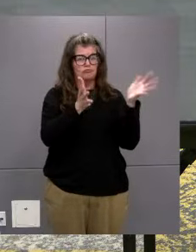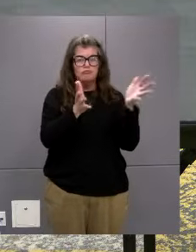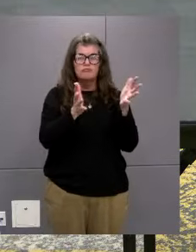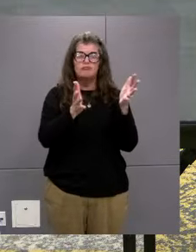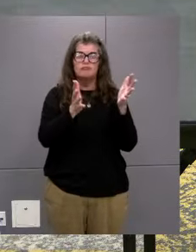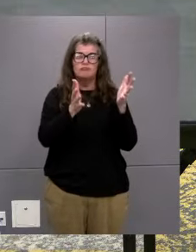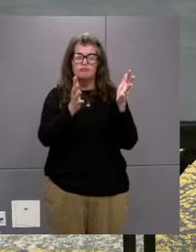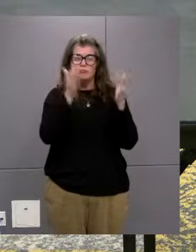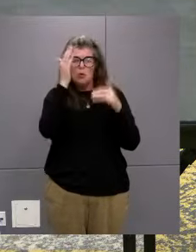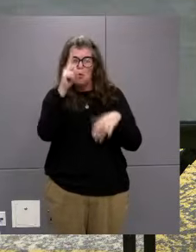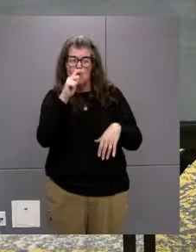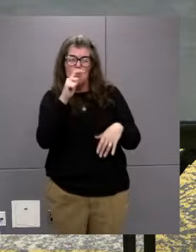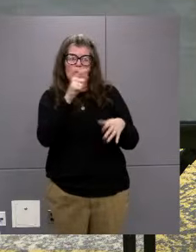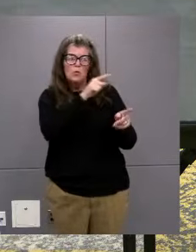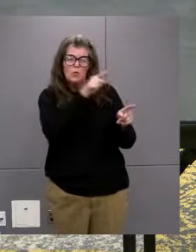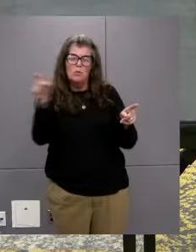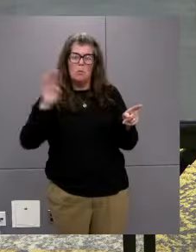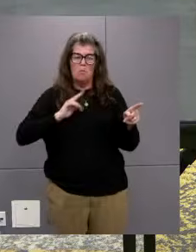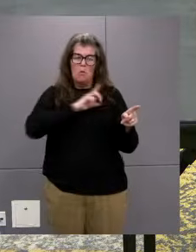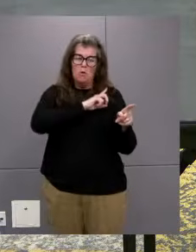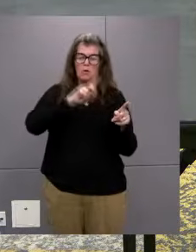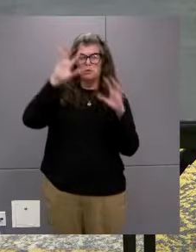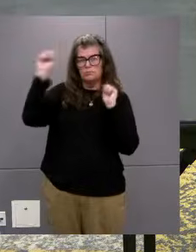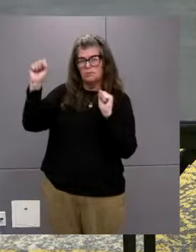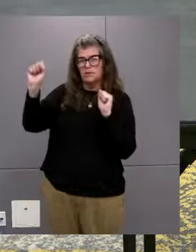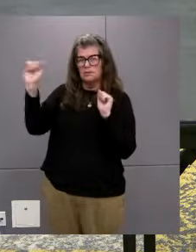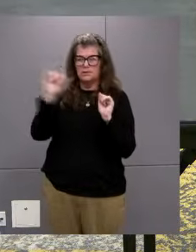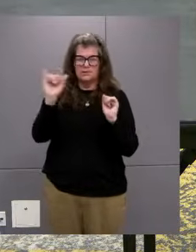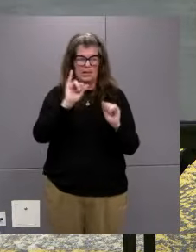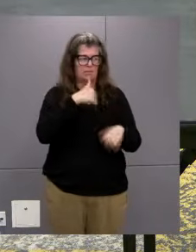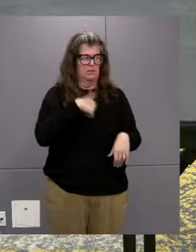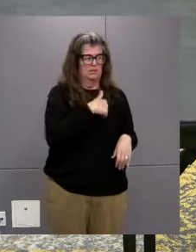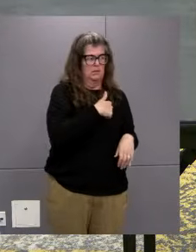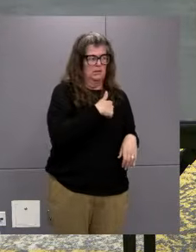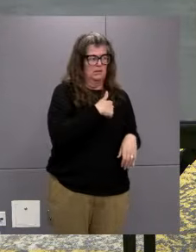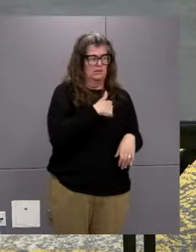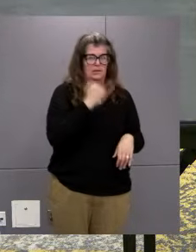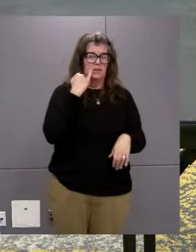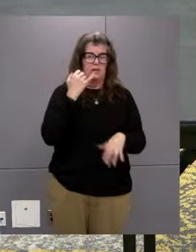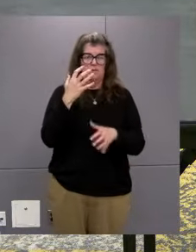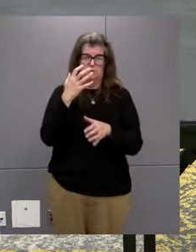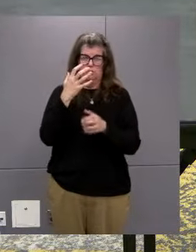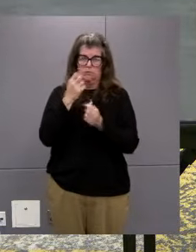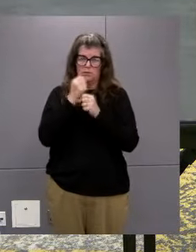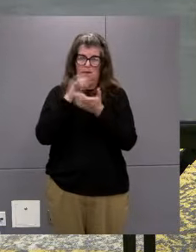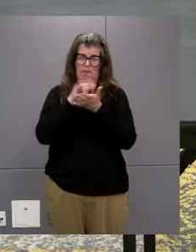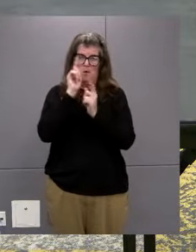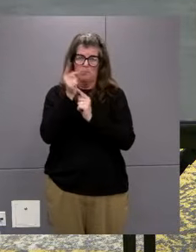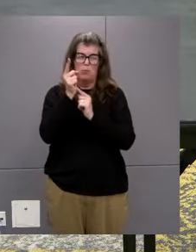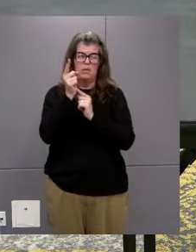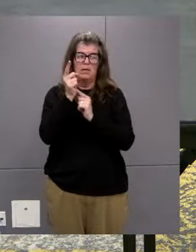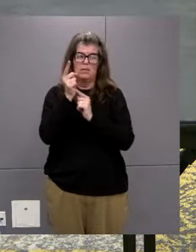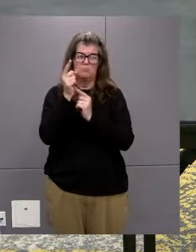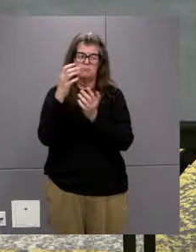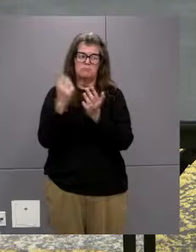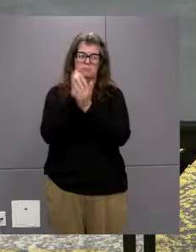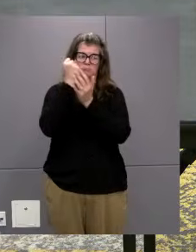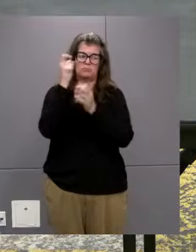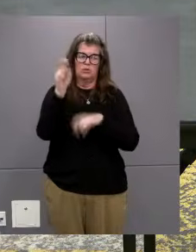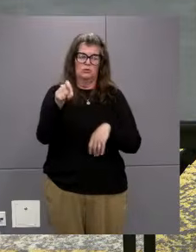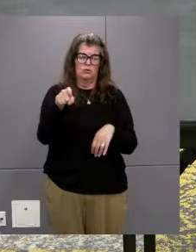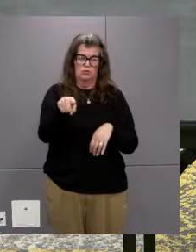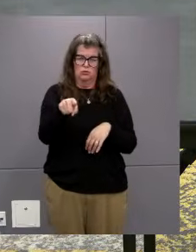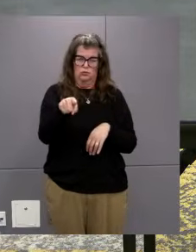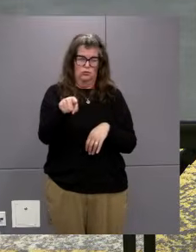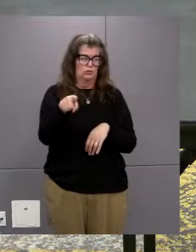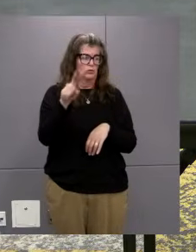facility or on this board, as some of us do. And I will say, if you get that moment, take it, because I will tell you, again, we talked about